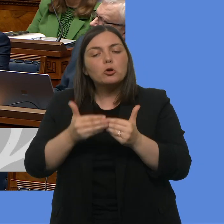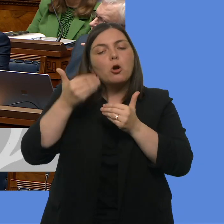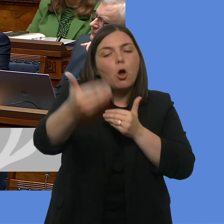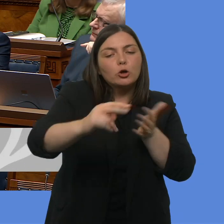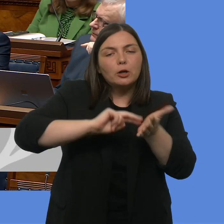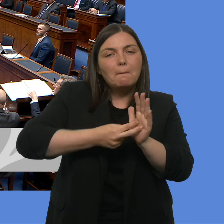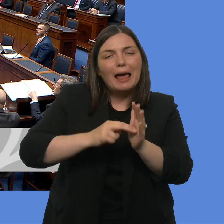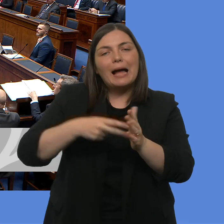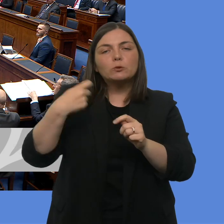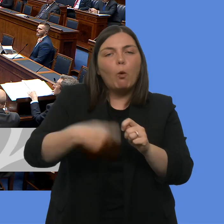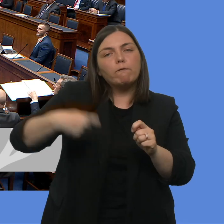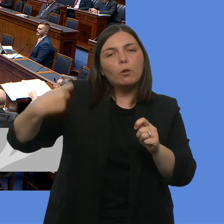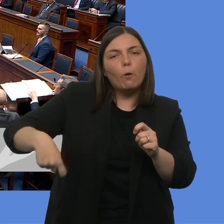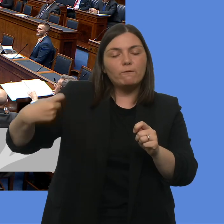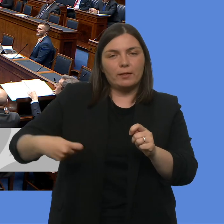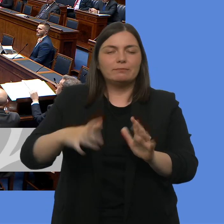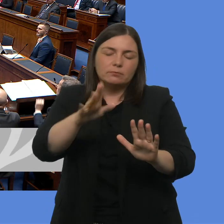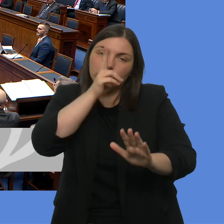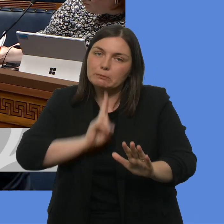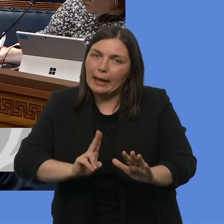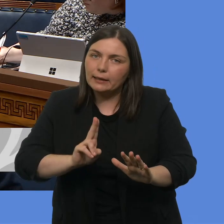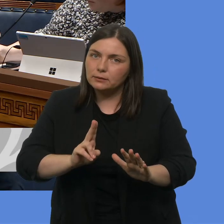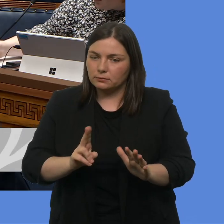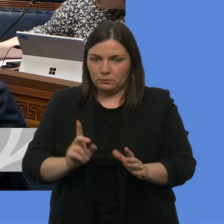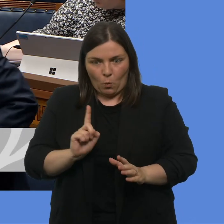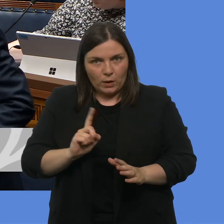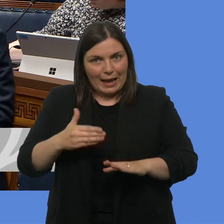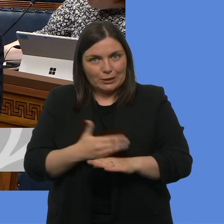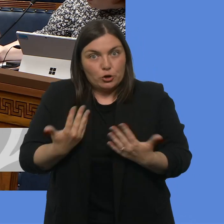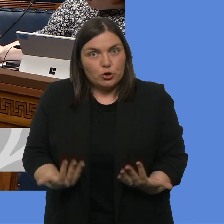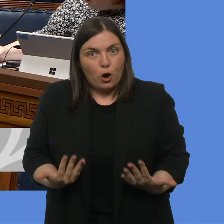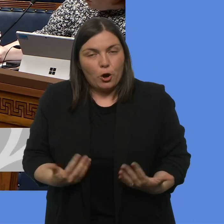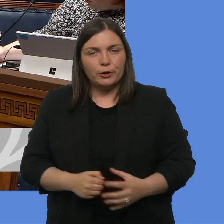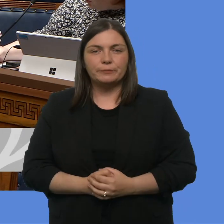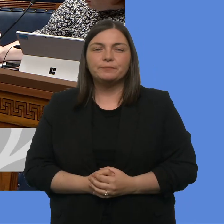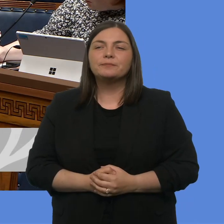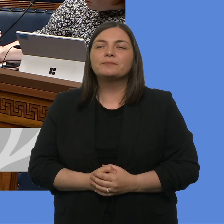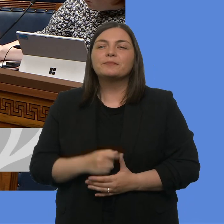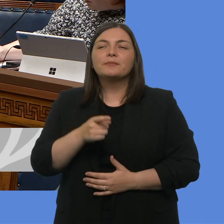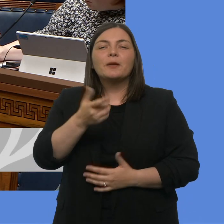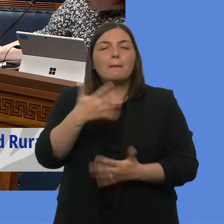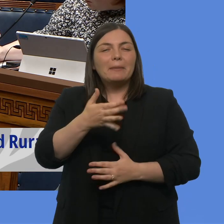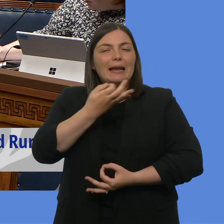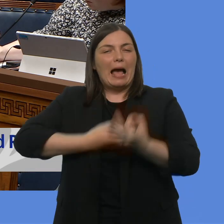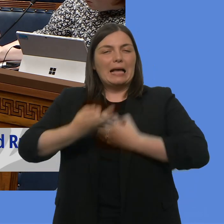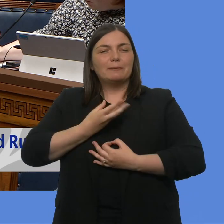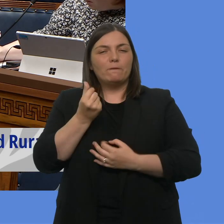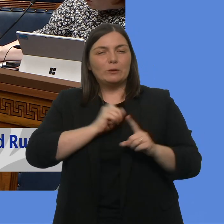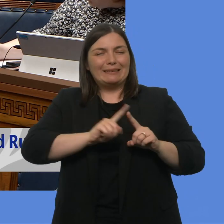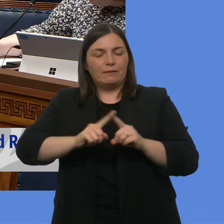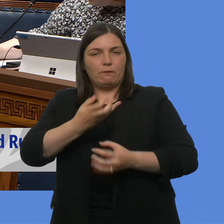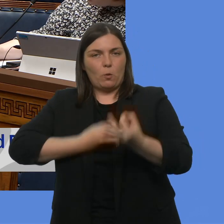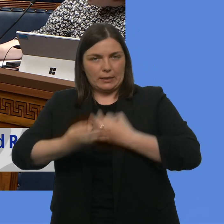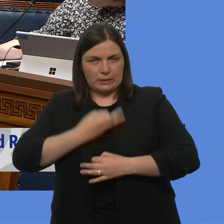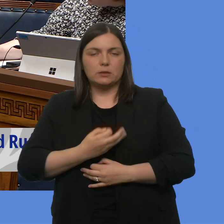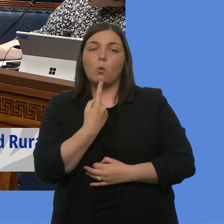and waffle, with the greatest of respect? Minister. So there's a number of questions from the Leader of Opposition there. One's in relation to Lough Neagh and the other one's